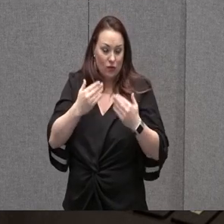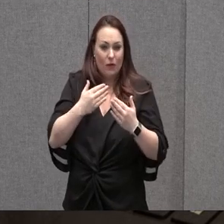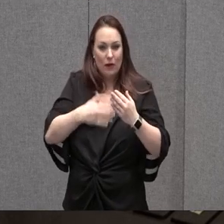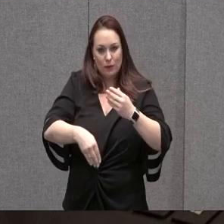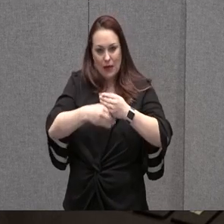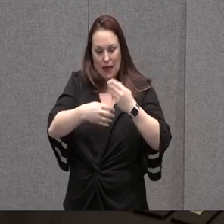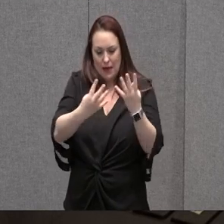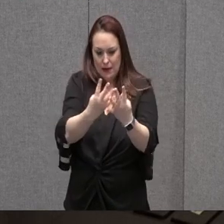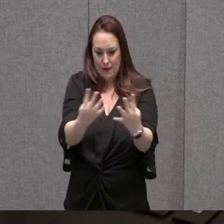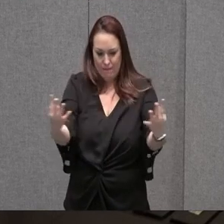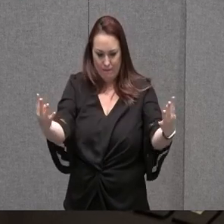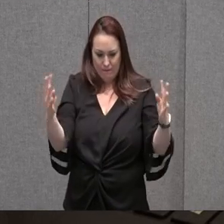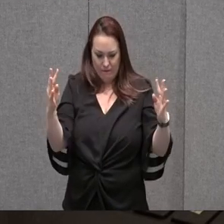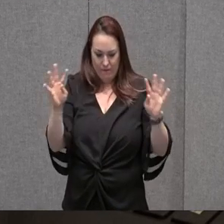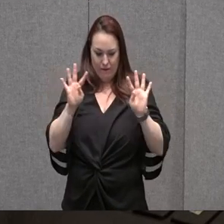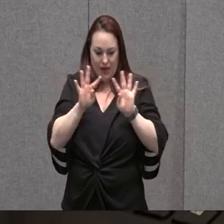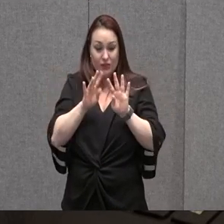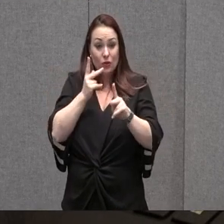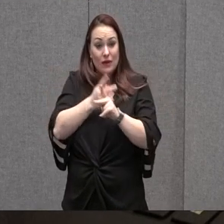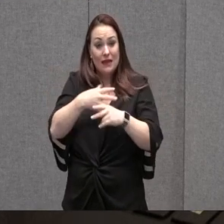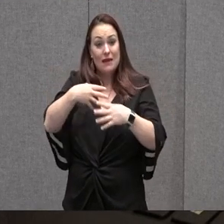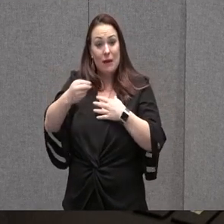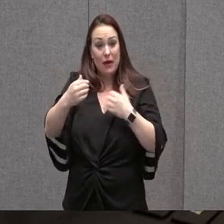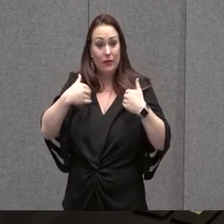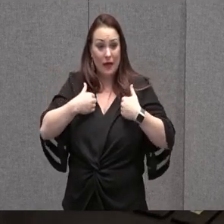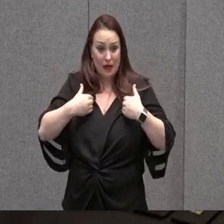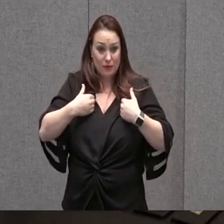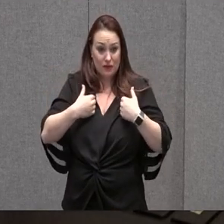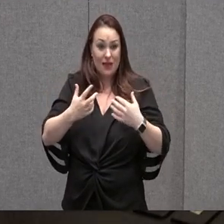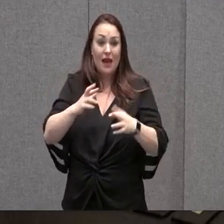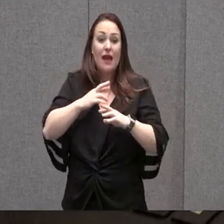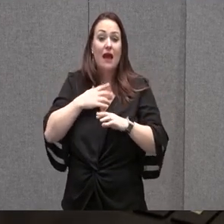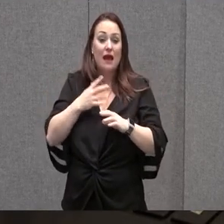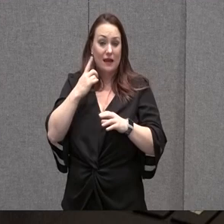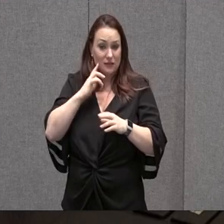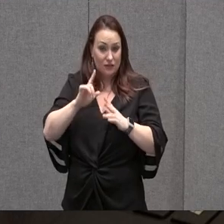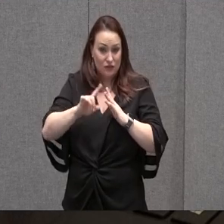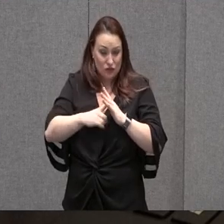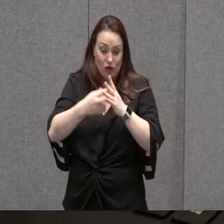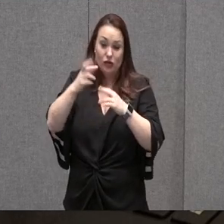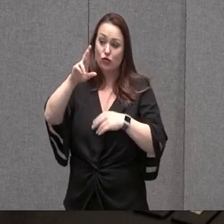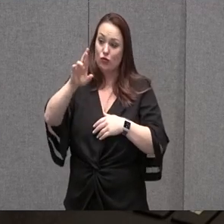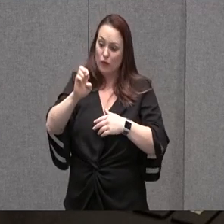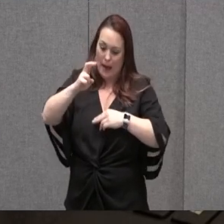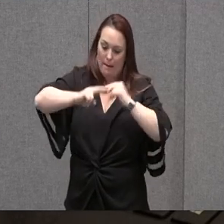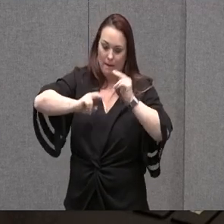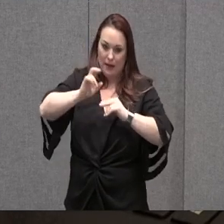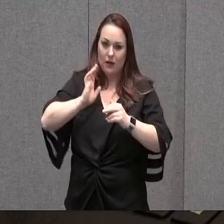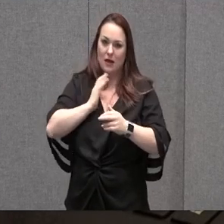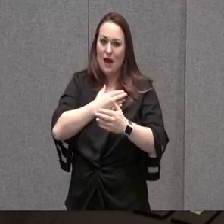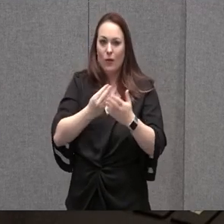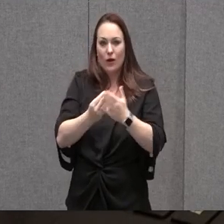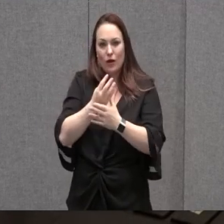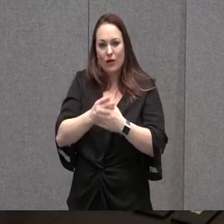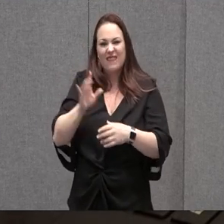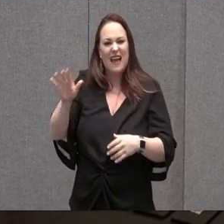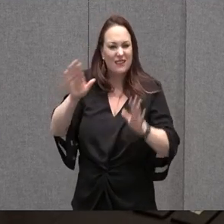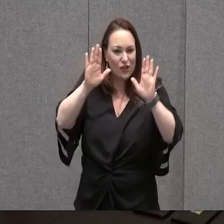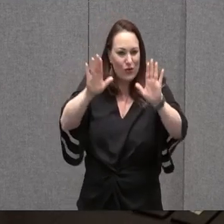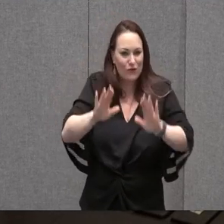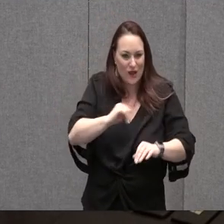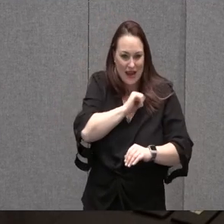fence to keep the animals out and got to work rebuilding our garden. Gosh, that's a great